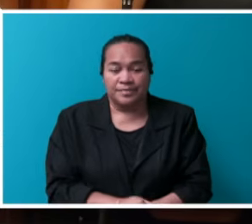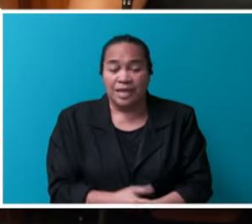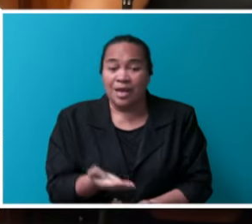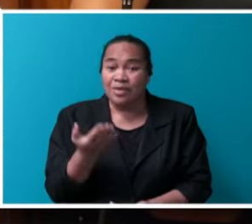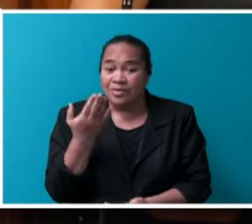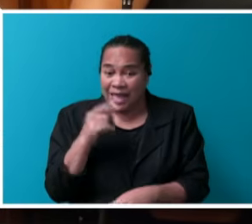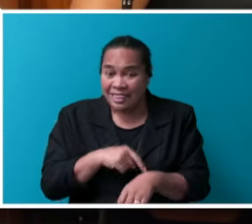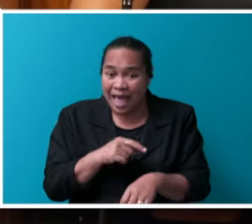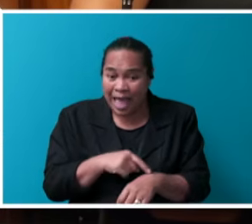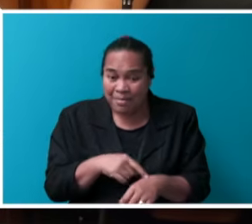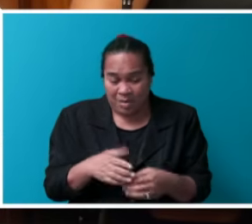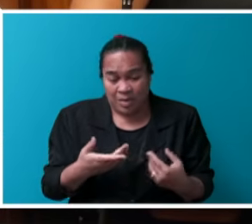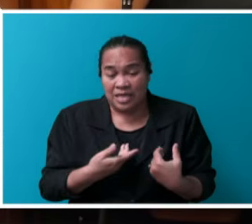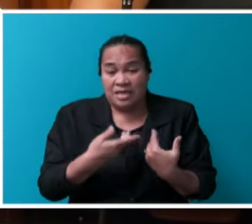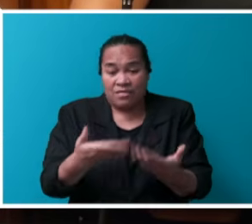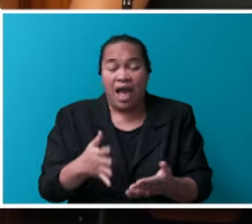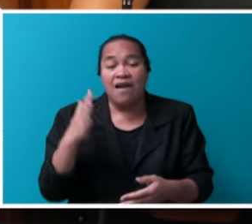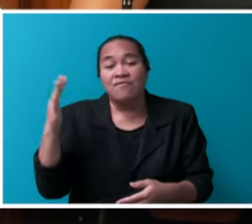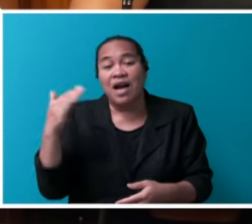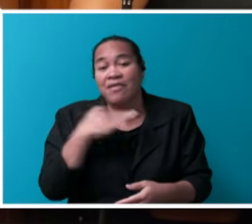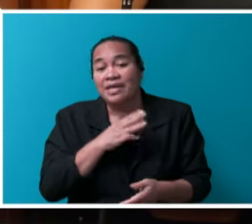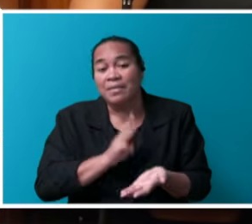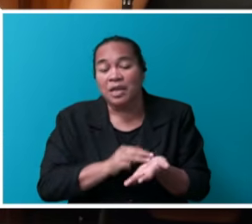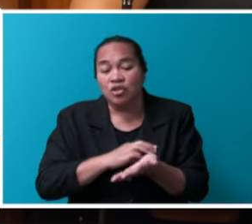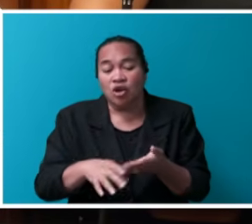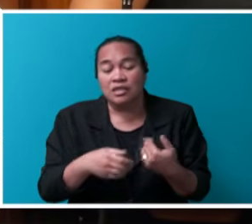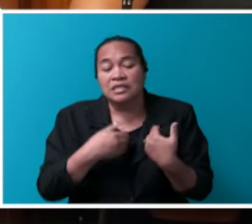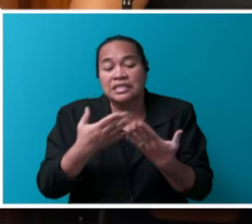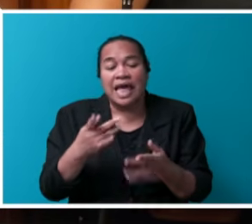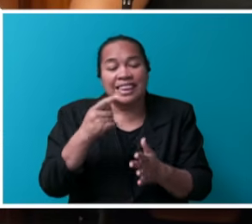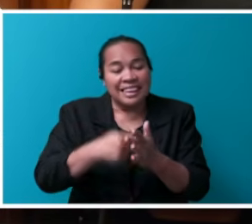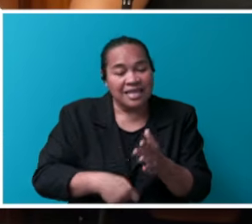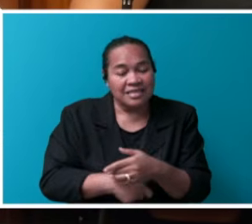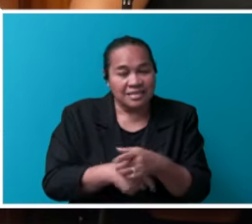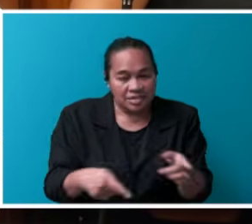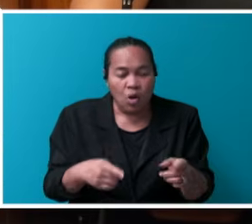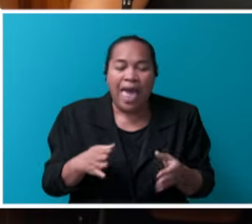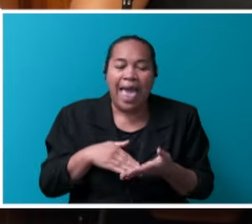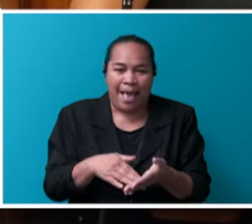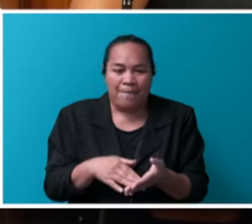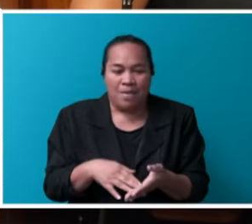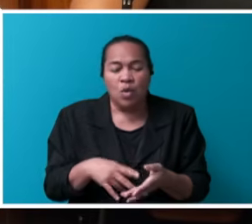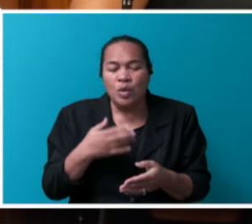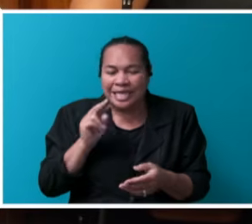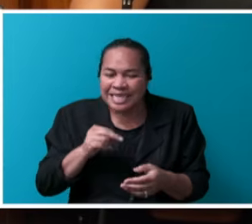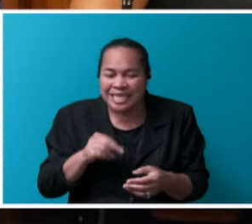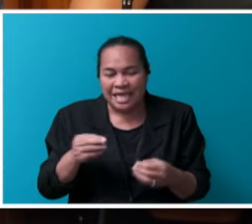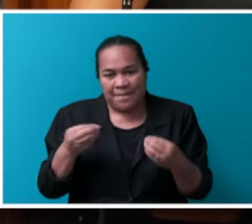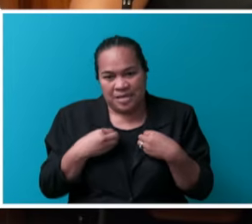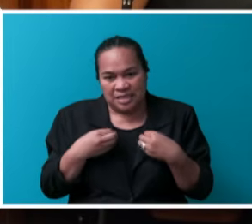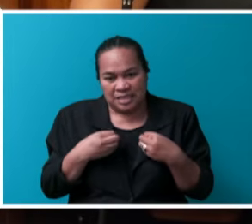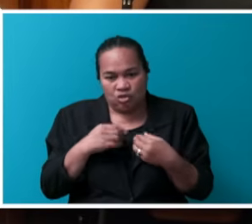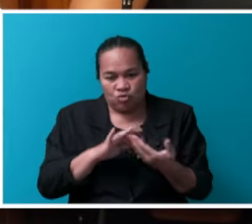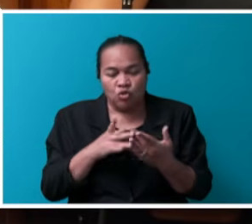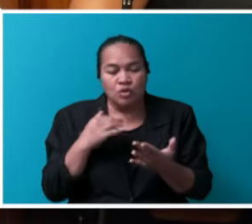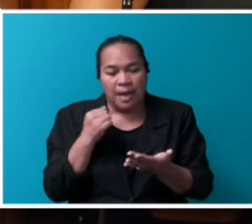is giving away over $500 million in taxes and duties to help ordinary Fijians, we need our business community to support government